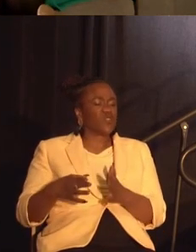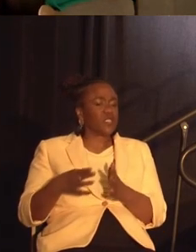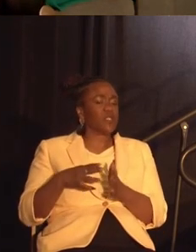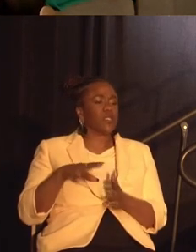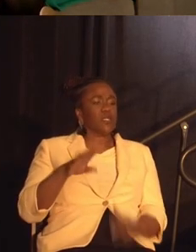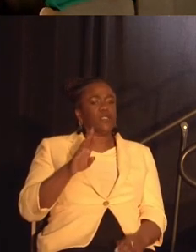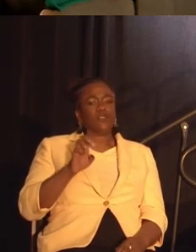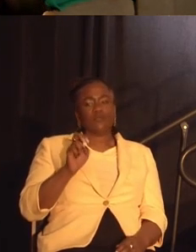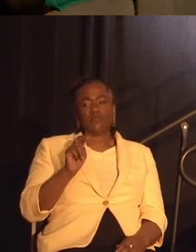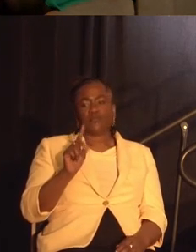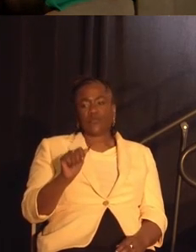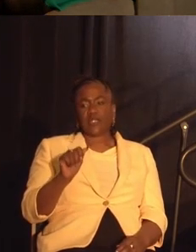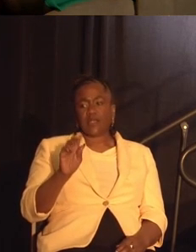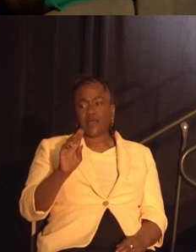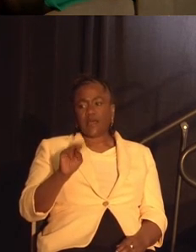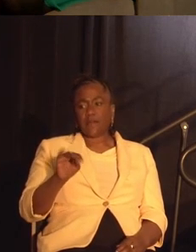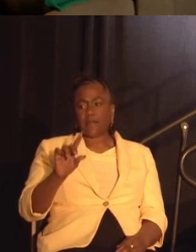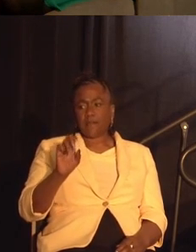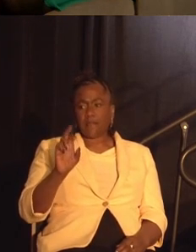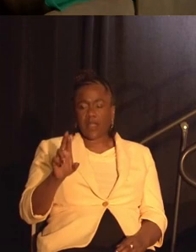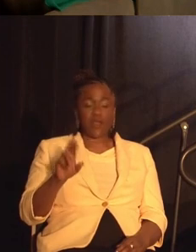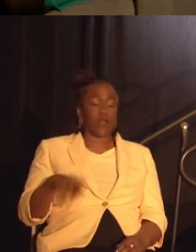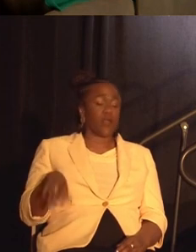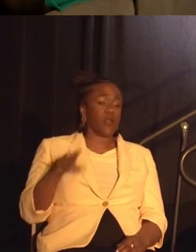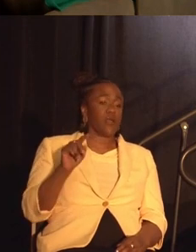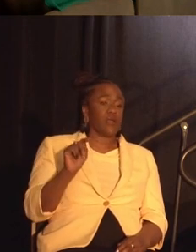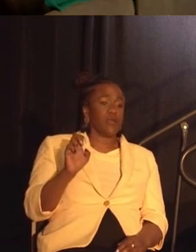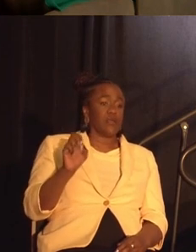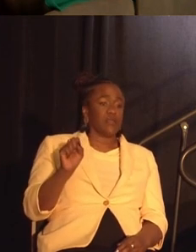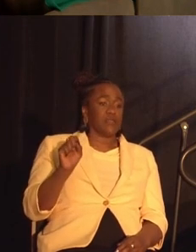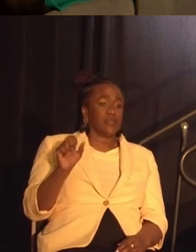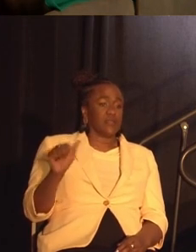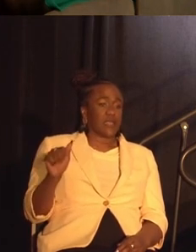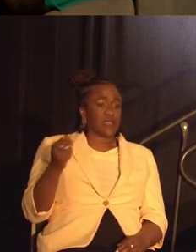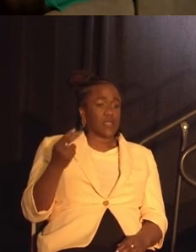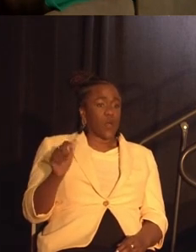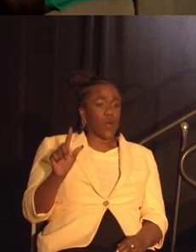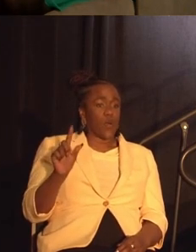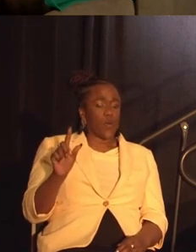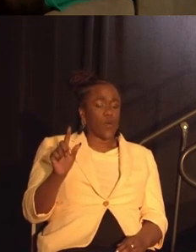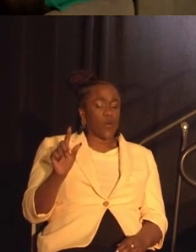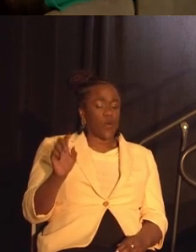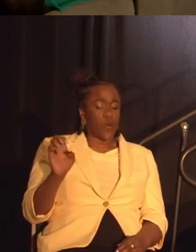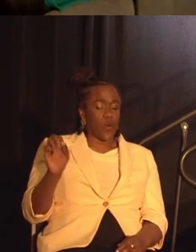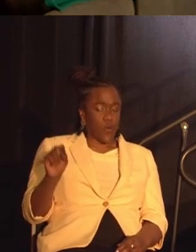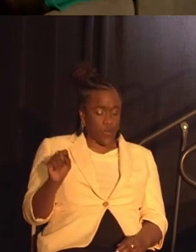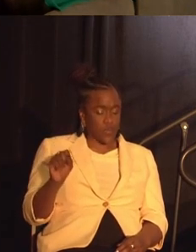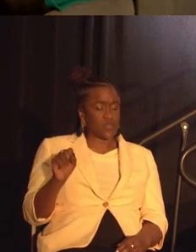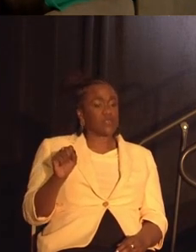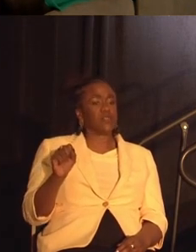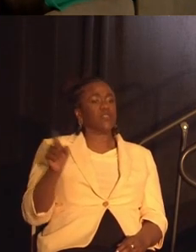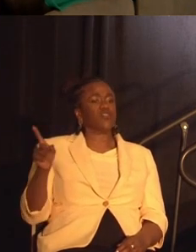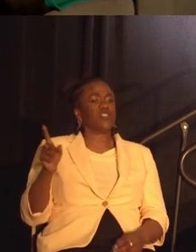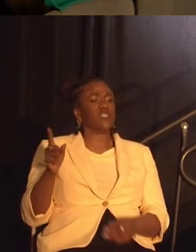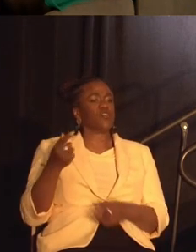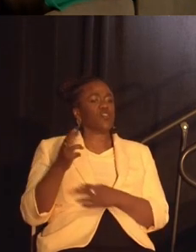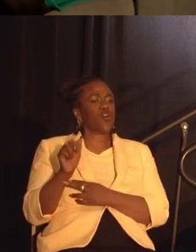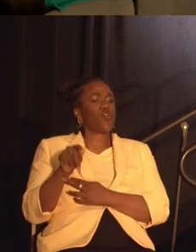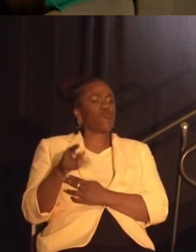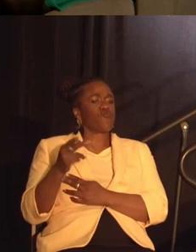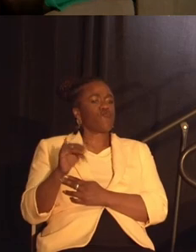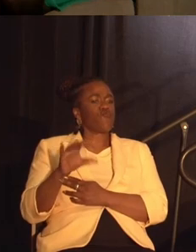Miller, who's a fantastic nonfiction writer. Tessa Holes, who has a graphic memoir coming out,